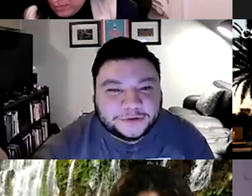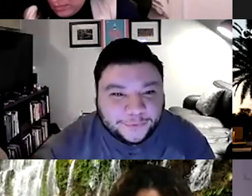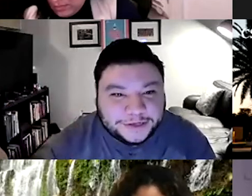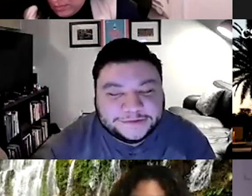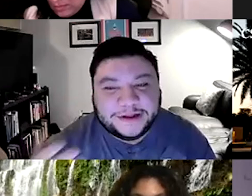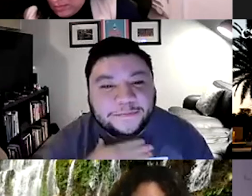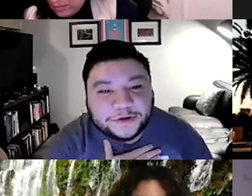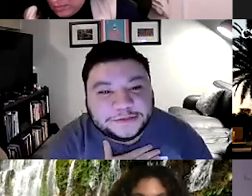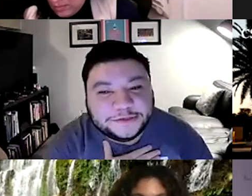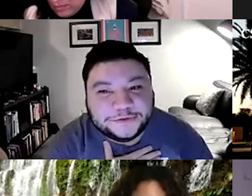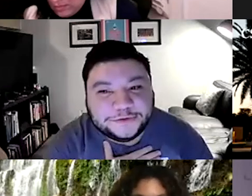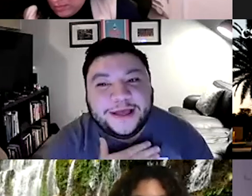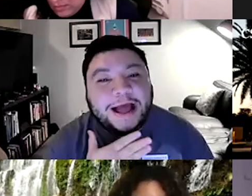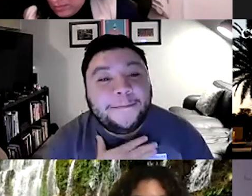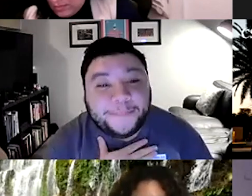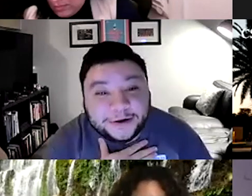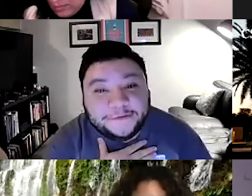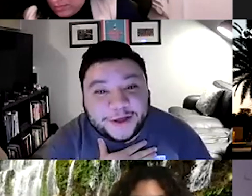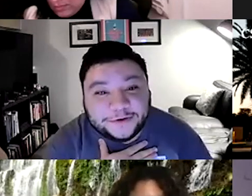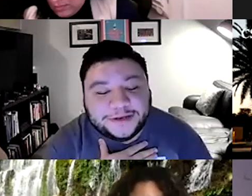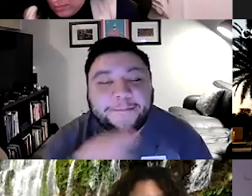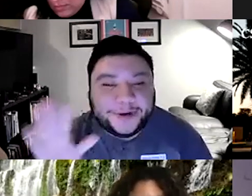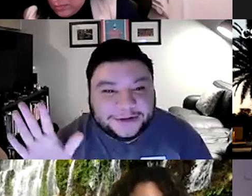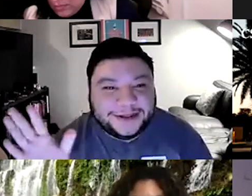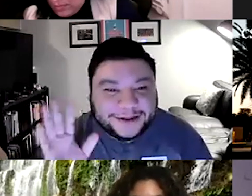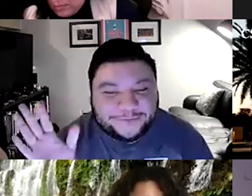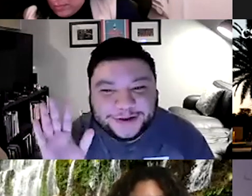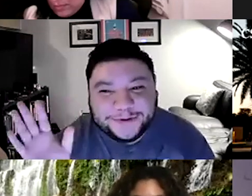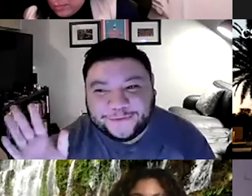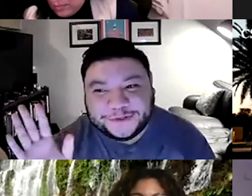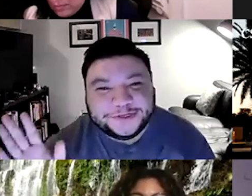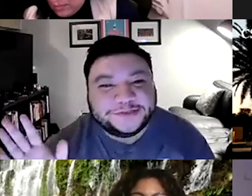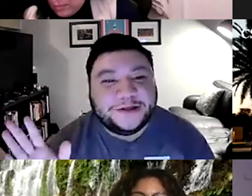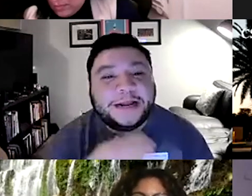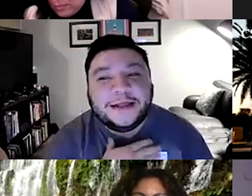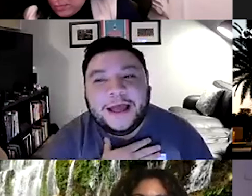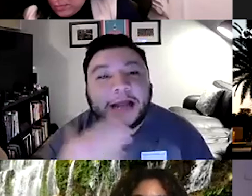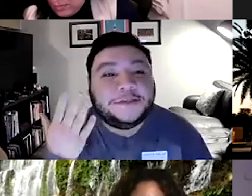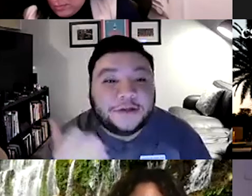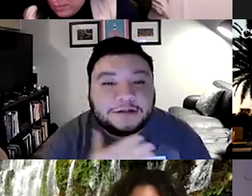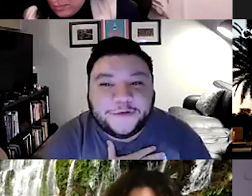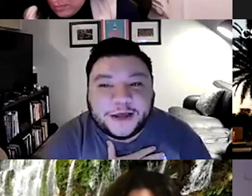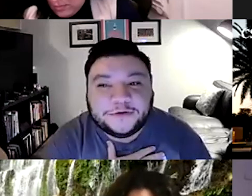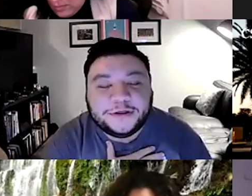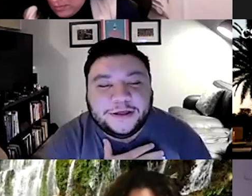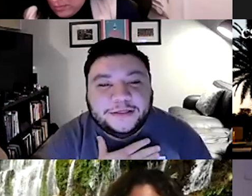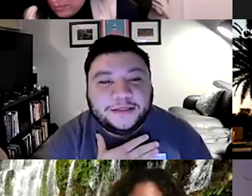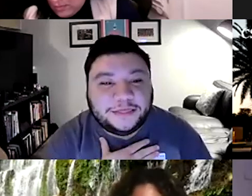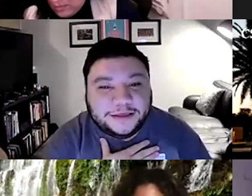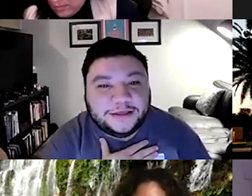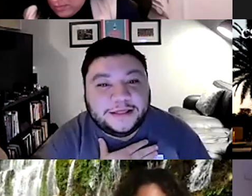your 20s? Like I'm 32. I barely found, not barely, like I've been in my role for 2 years now, but I just found